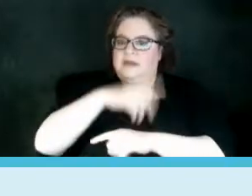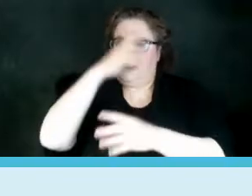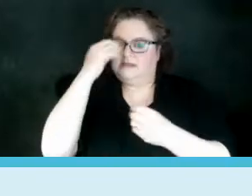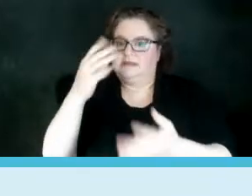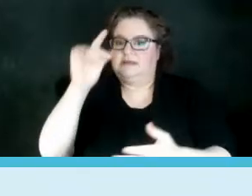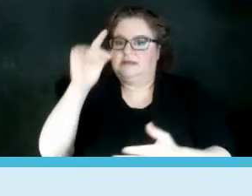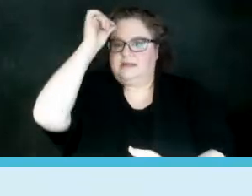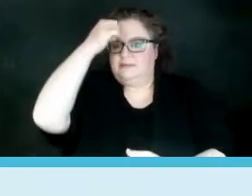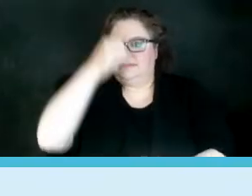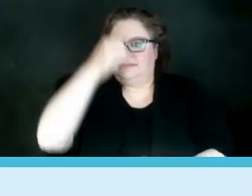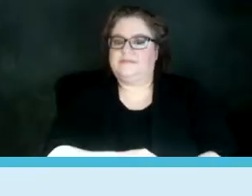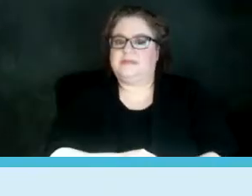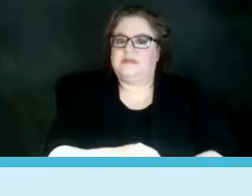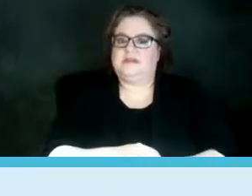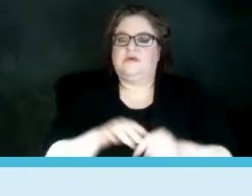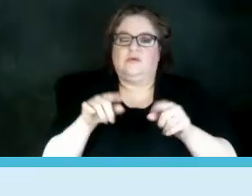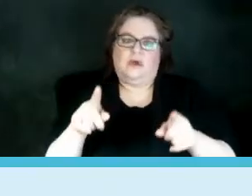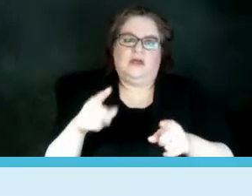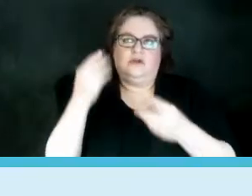you to keep in mind as you apply.